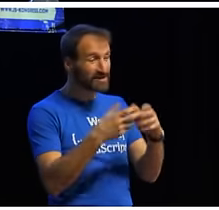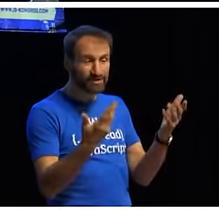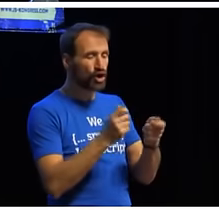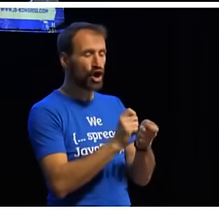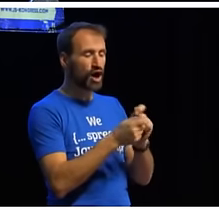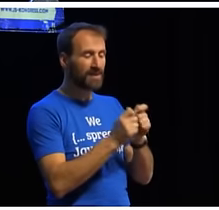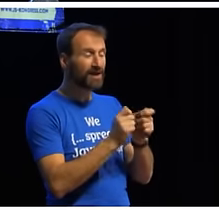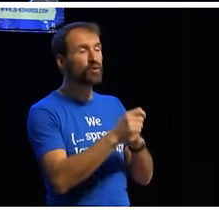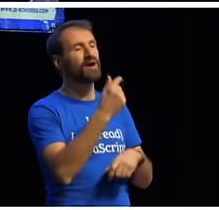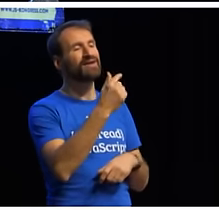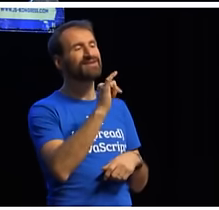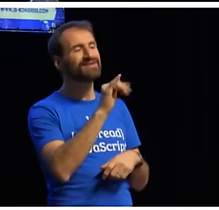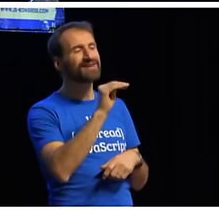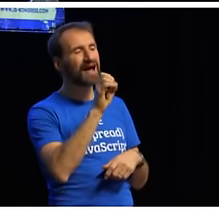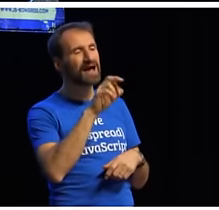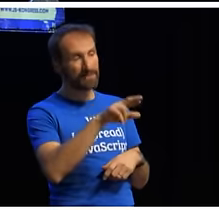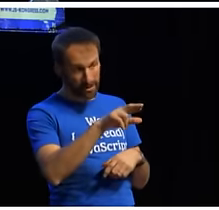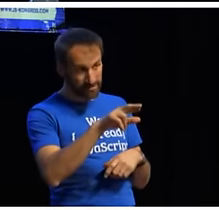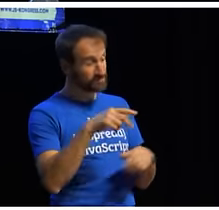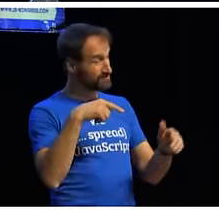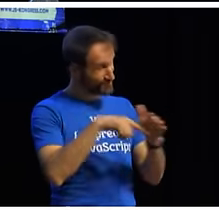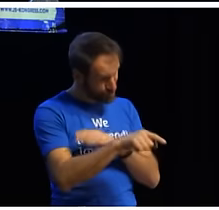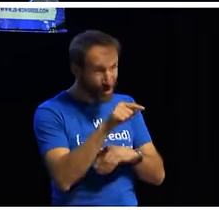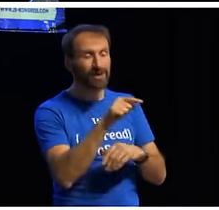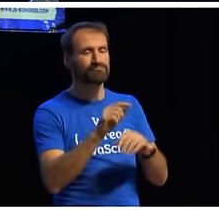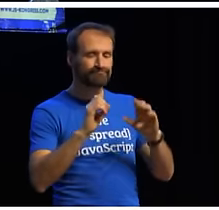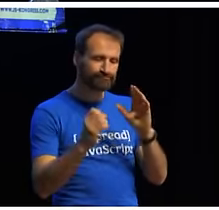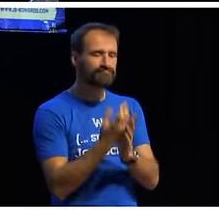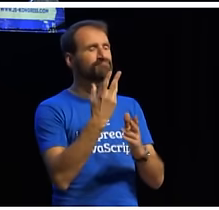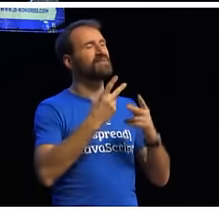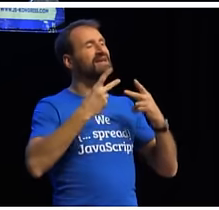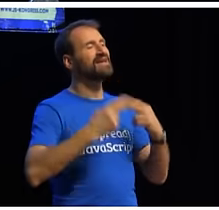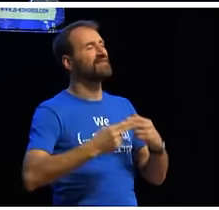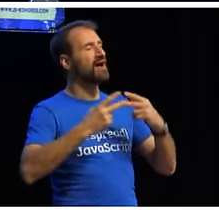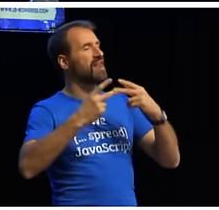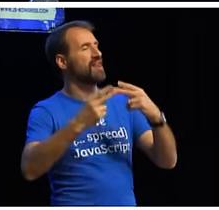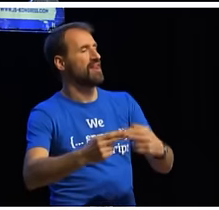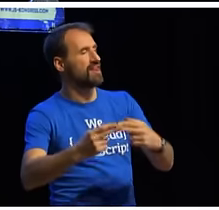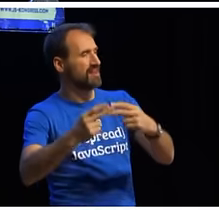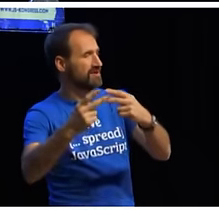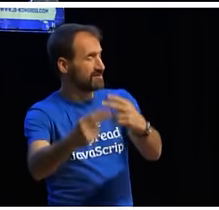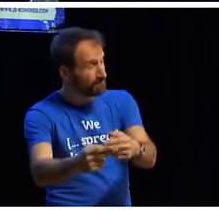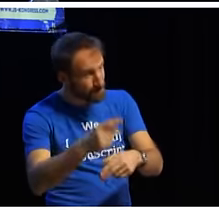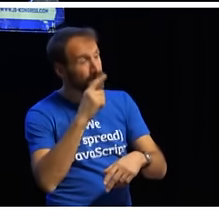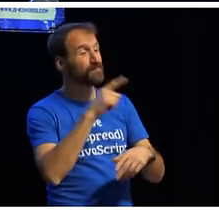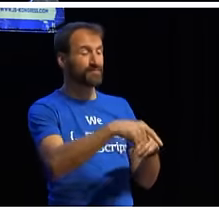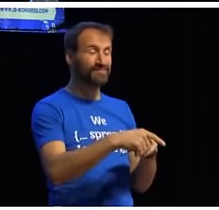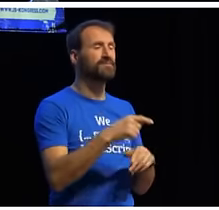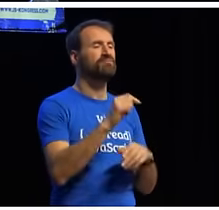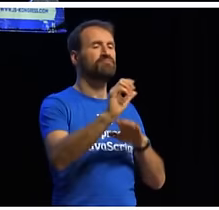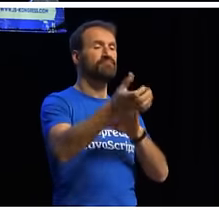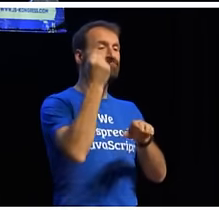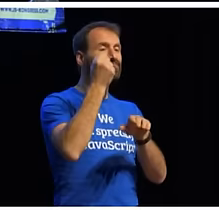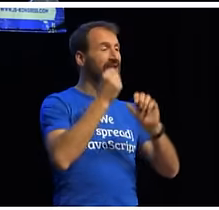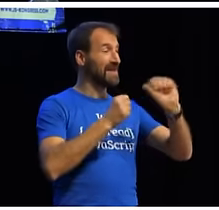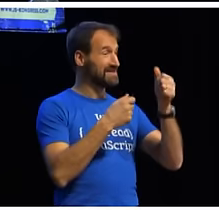that basically creates an interval and emits the first value after